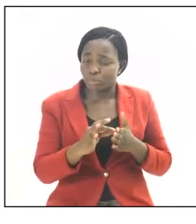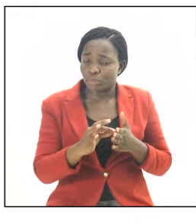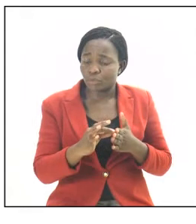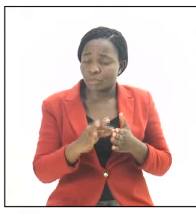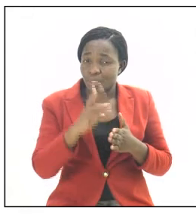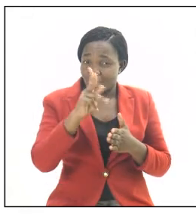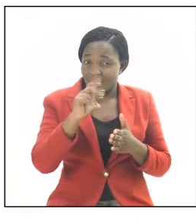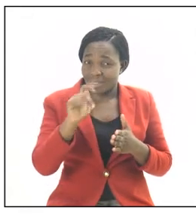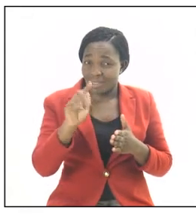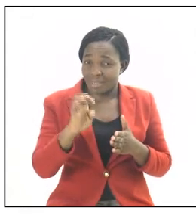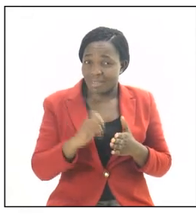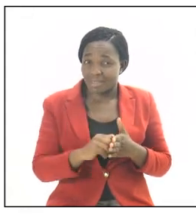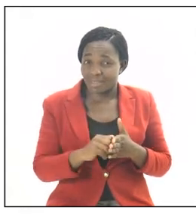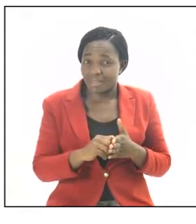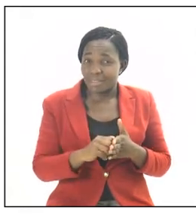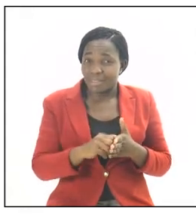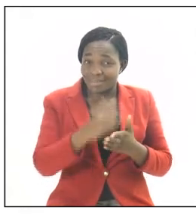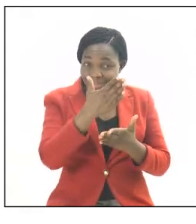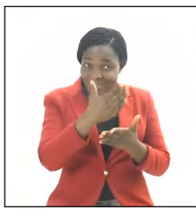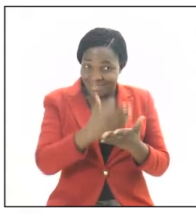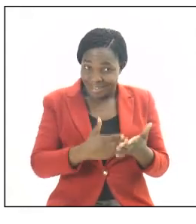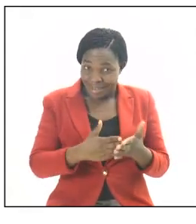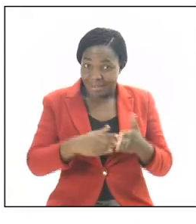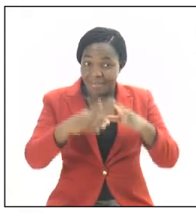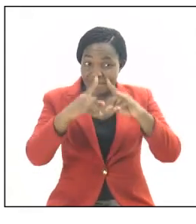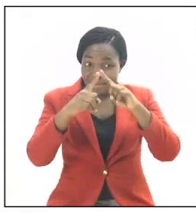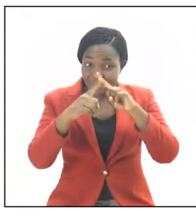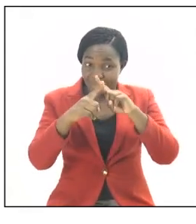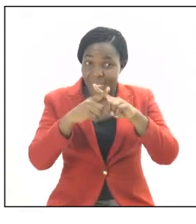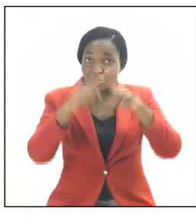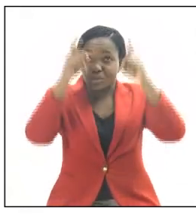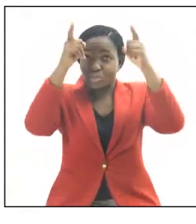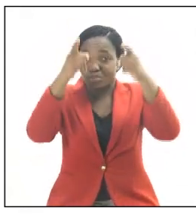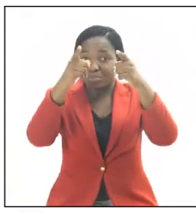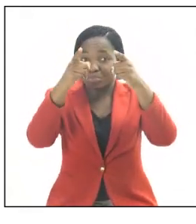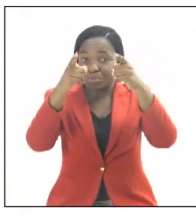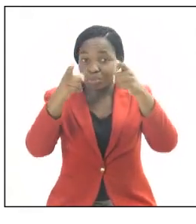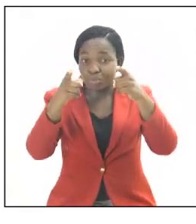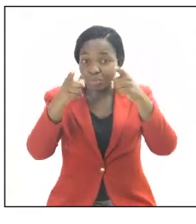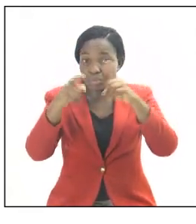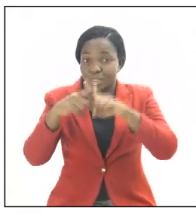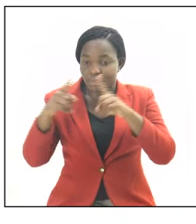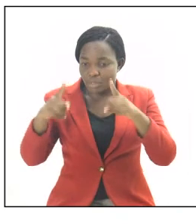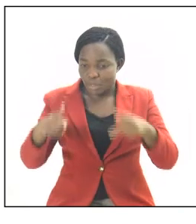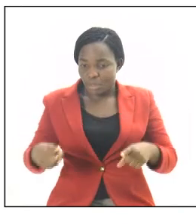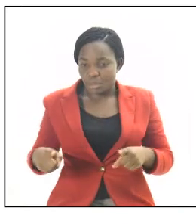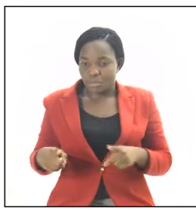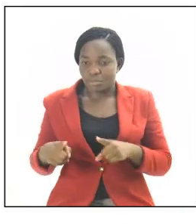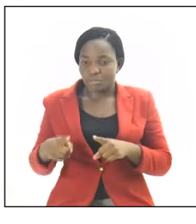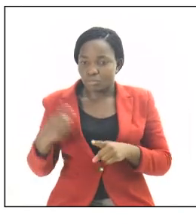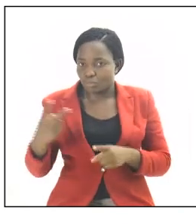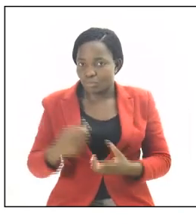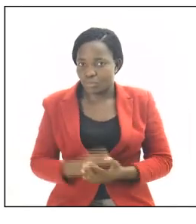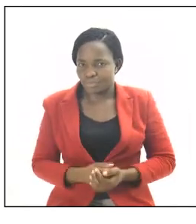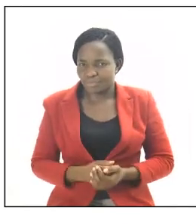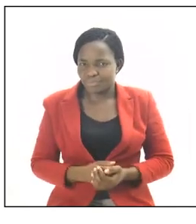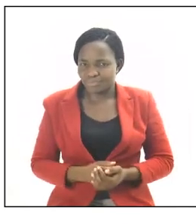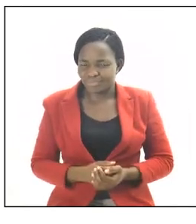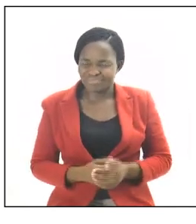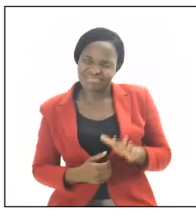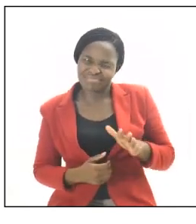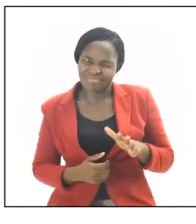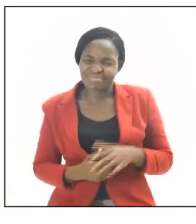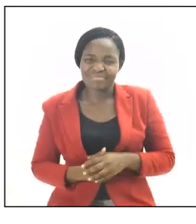is half times diagonal 1 times diagonal 2. But, oh